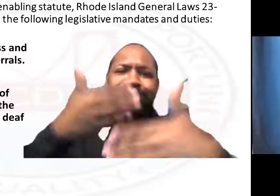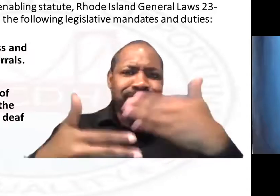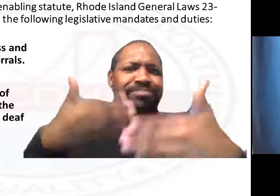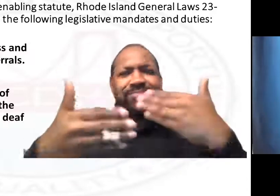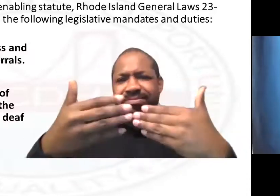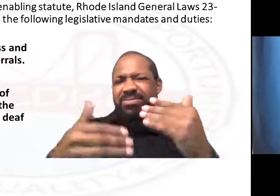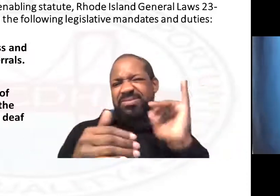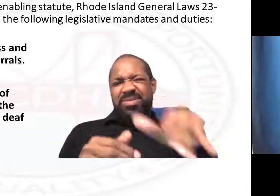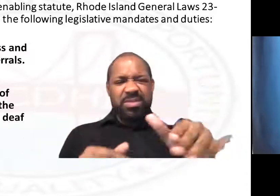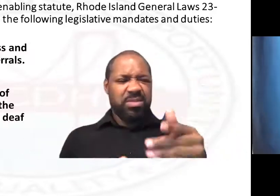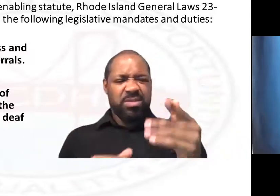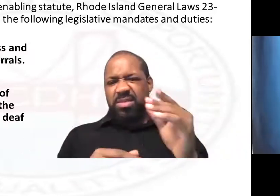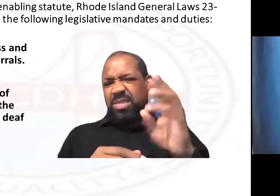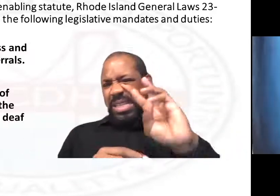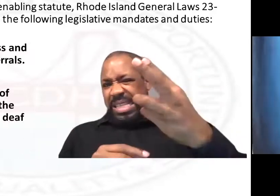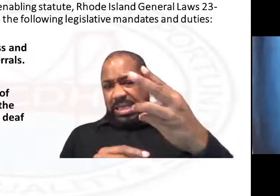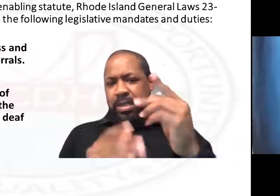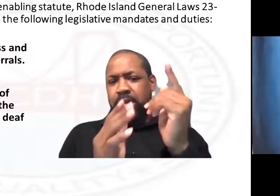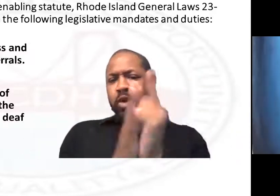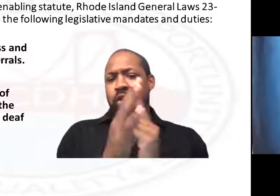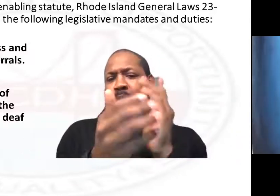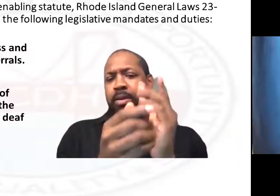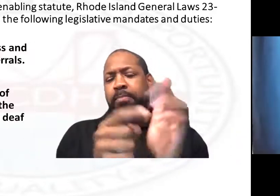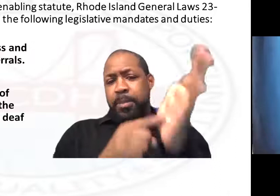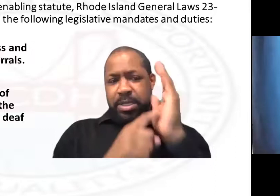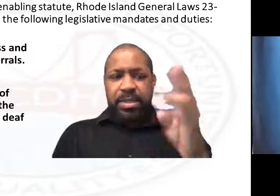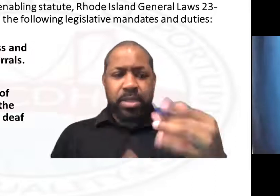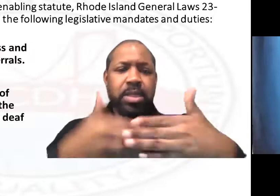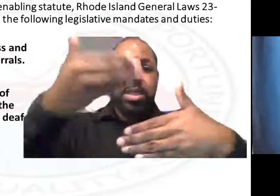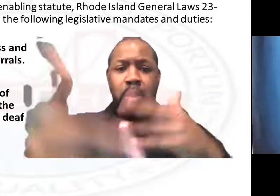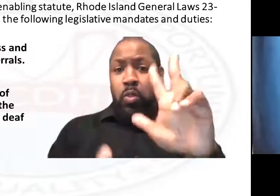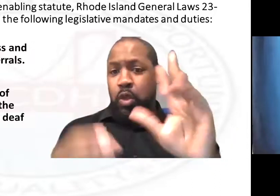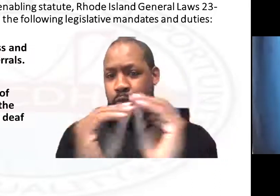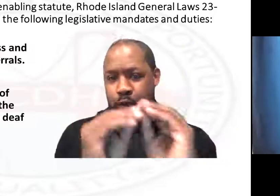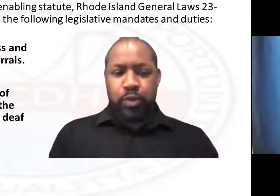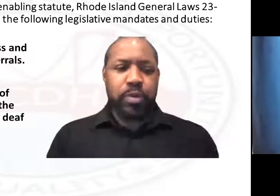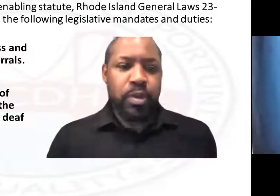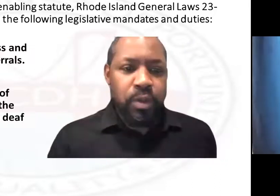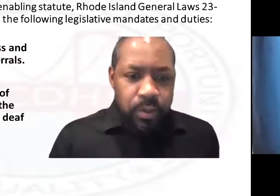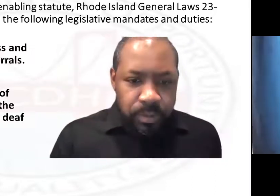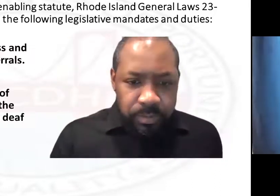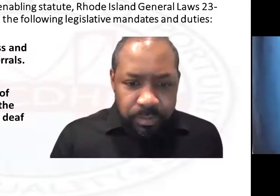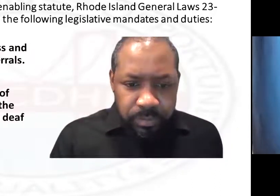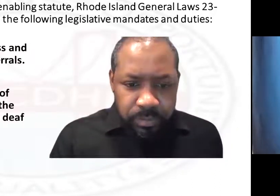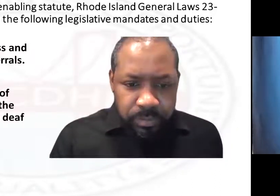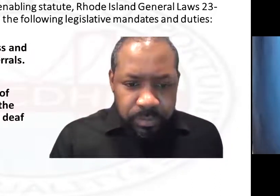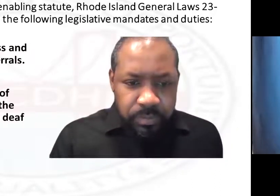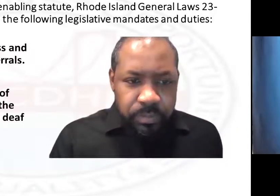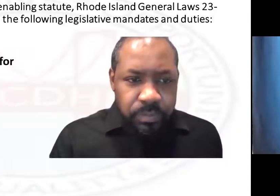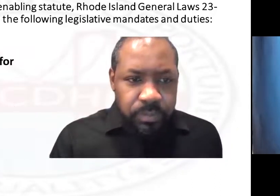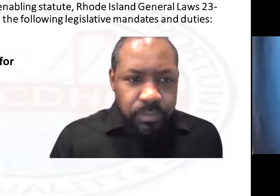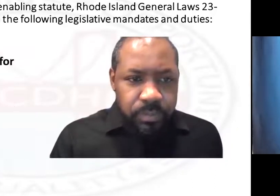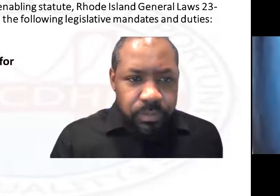and making sure that that process is smooth and ongoing. So that is the sixth one. There are three more.